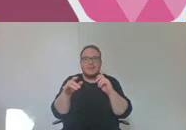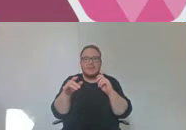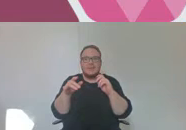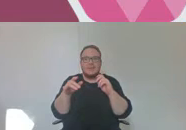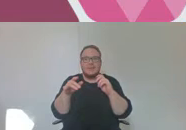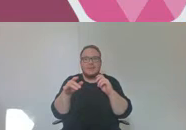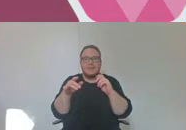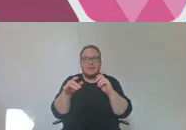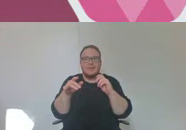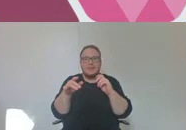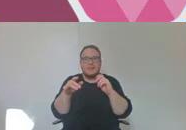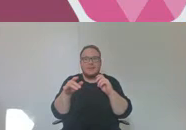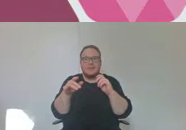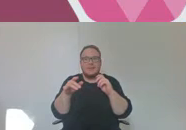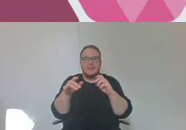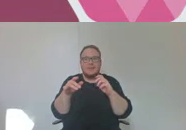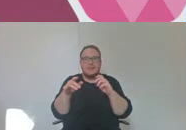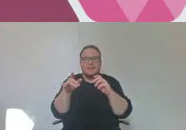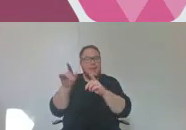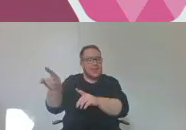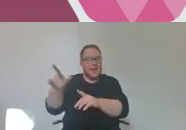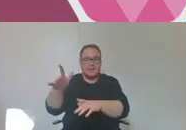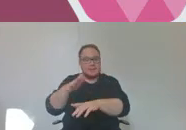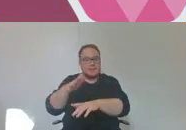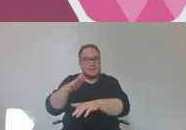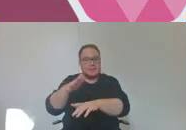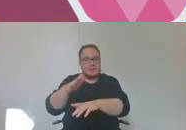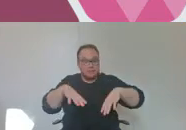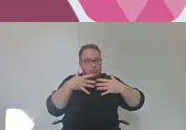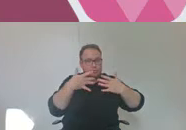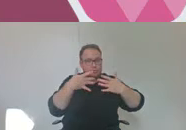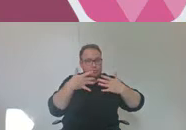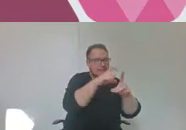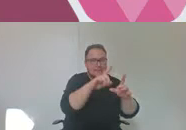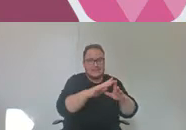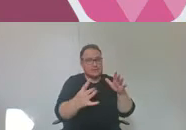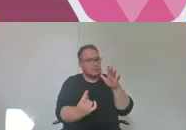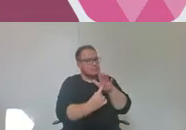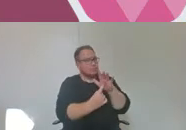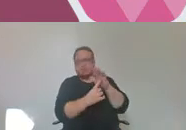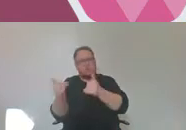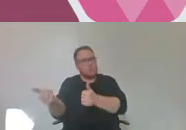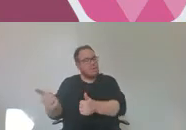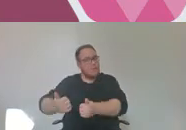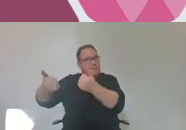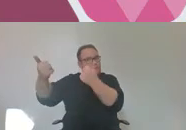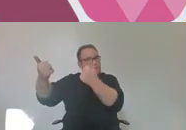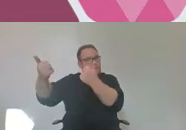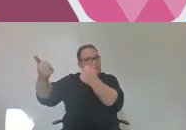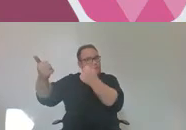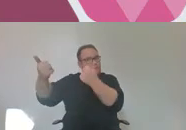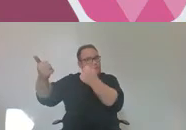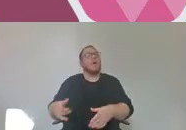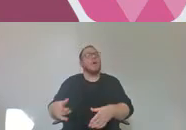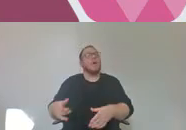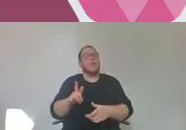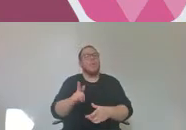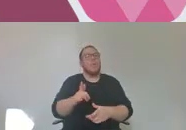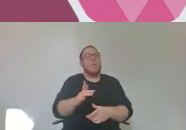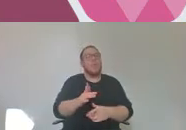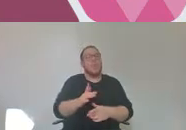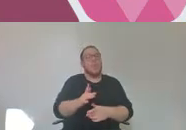time slots in ED. But as is often the case for those of us in the southeast of the county, for